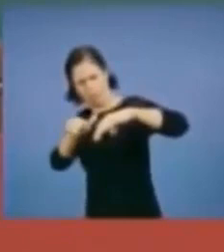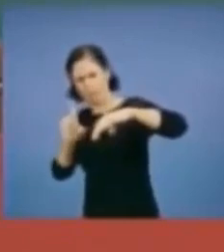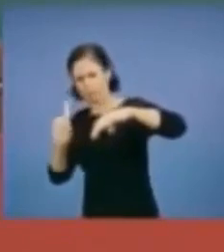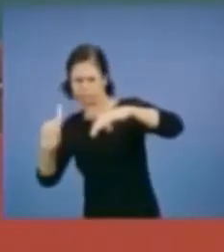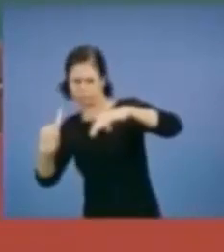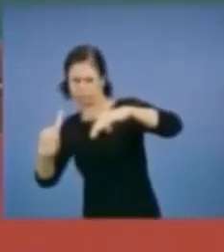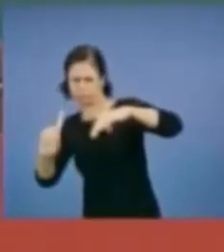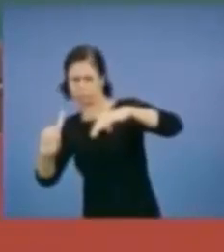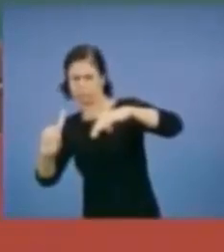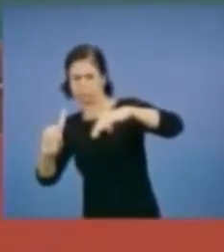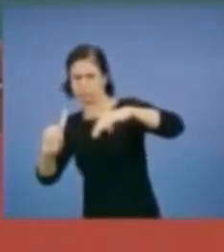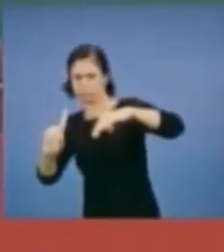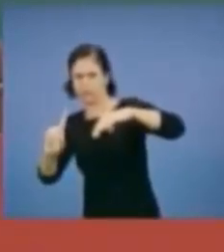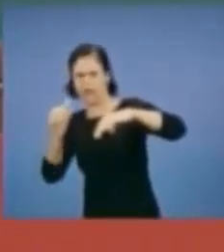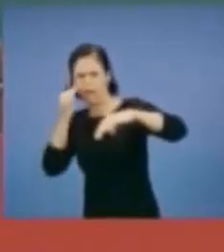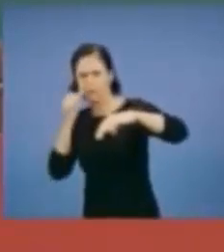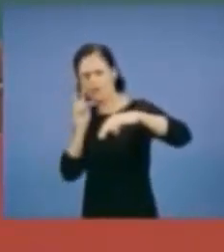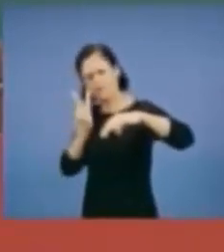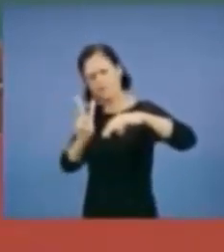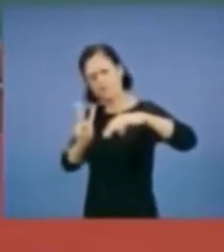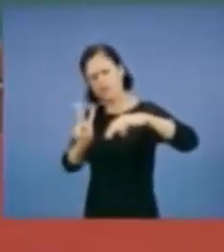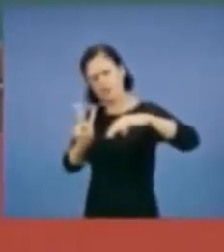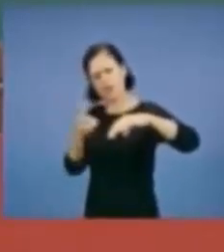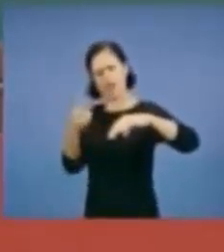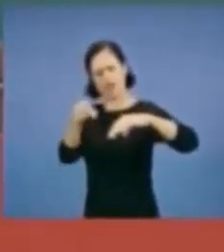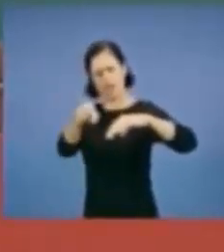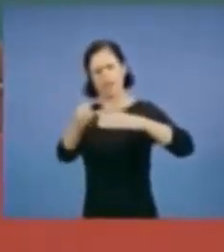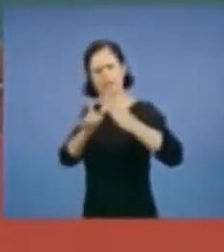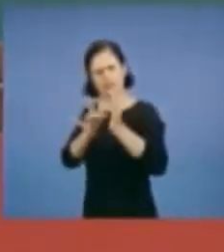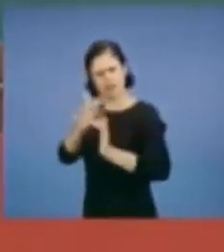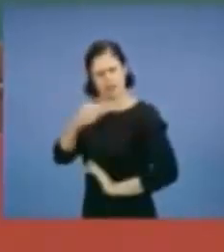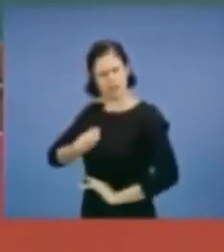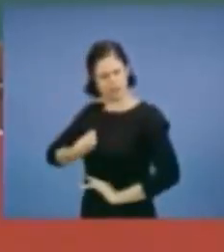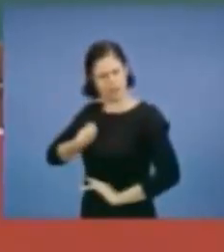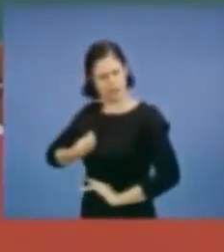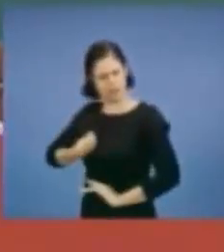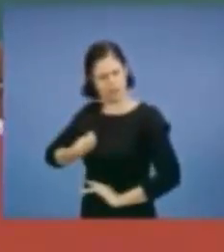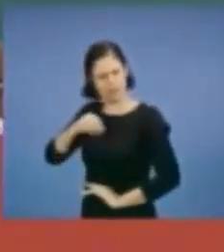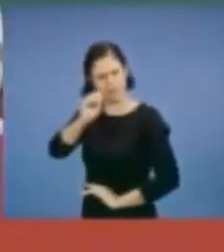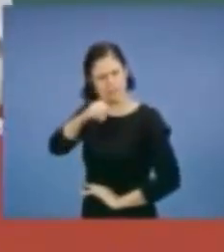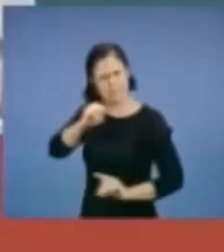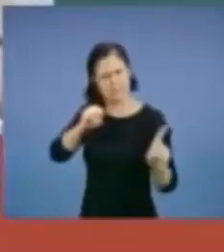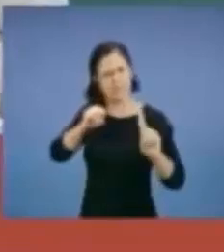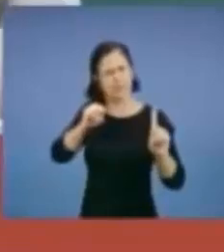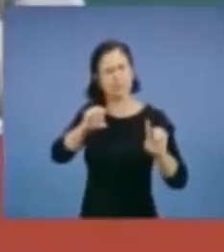has the woman recognized the risen Jesus, yes or not?